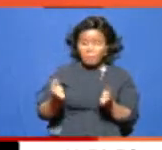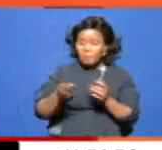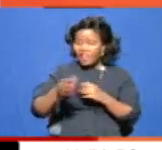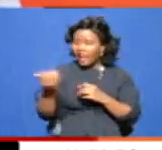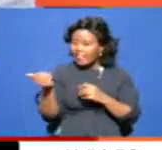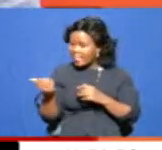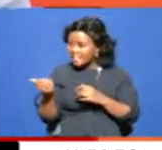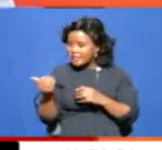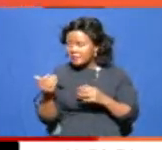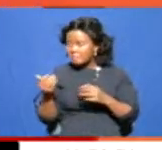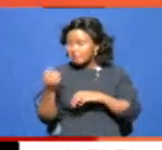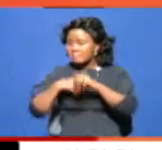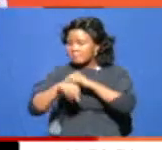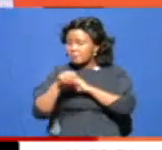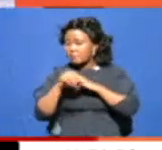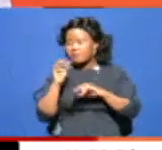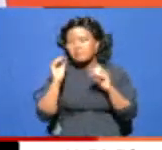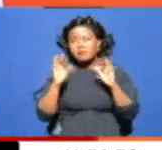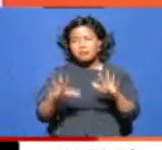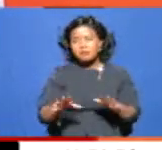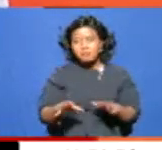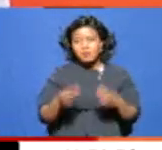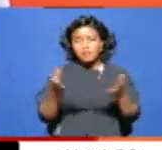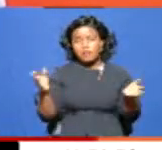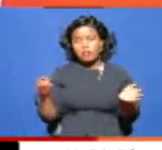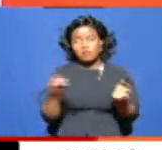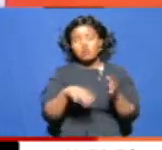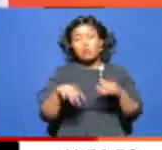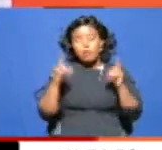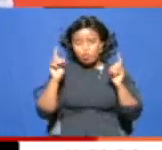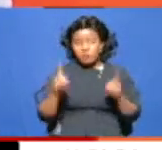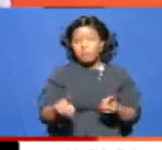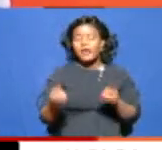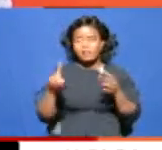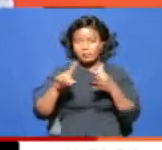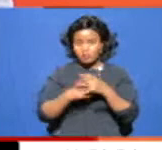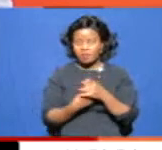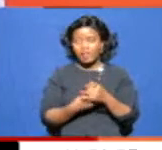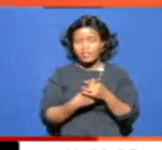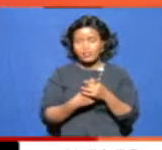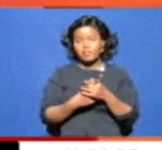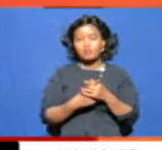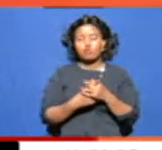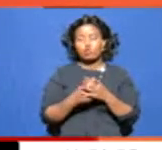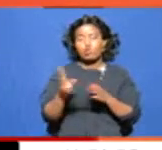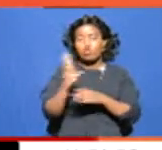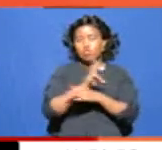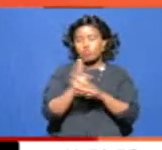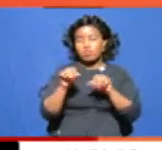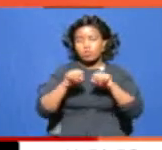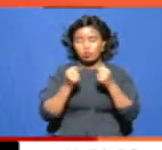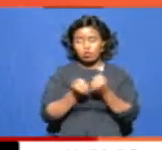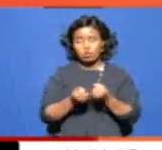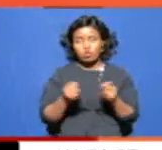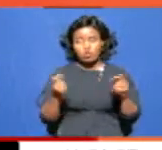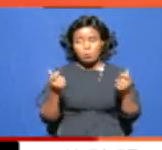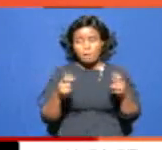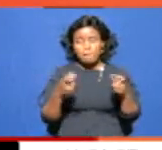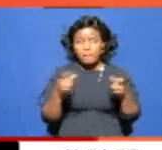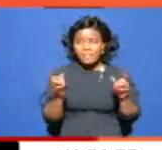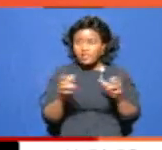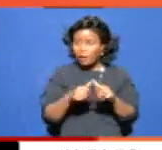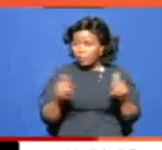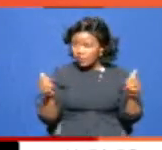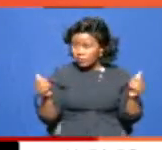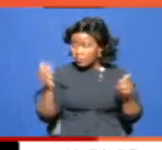So I think it's high time we need to start taking social media marketing as a very powerful tool. Because you see, nowadays mainstream